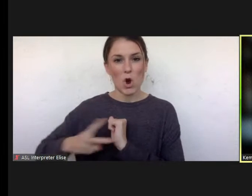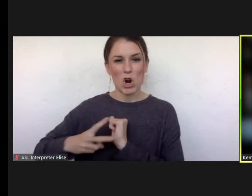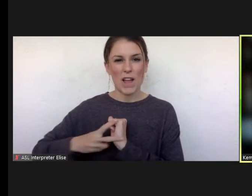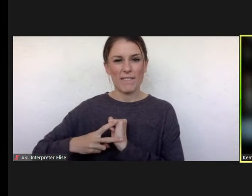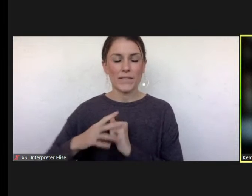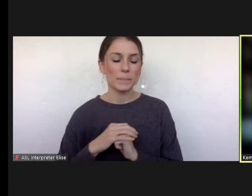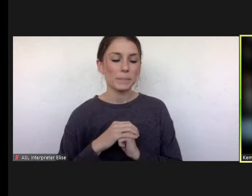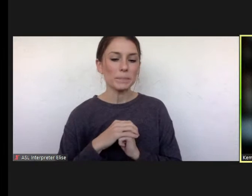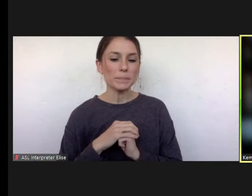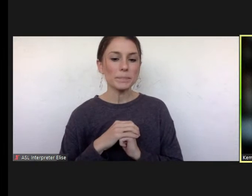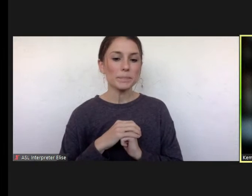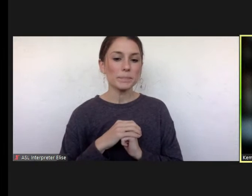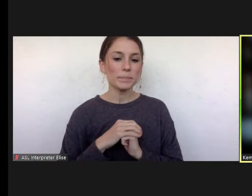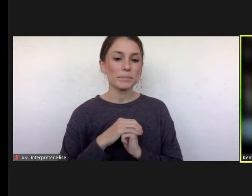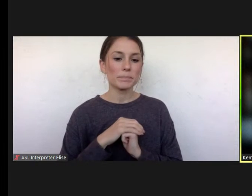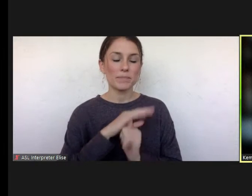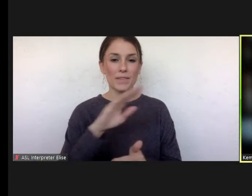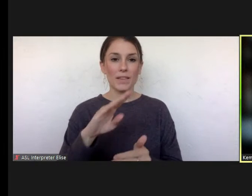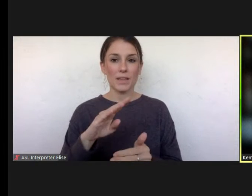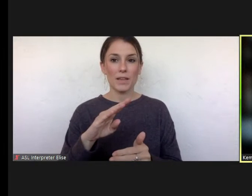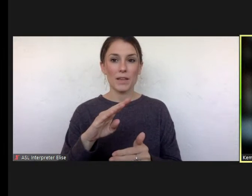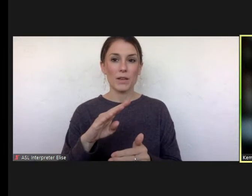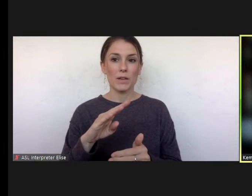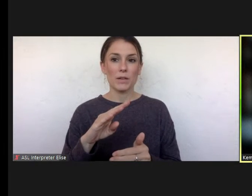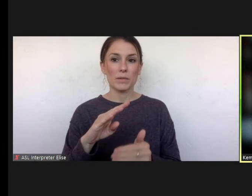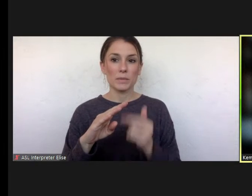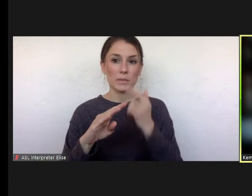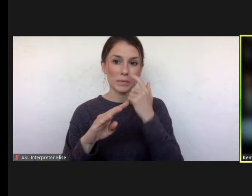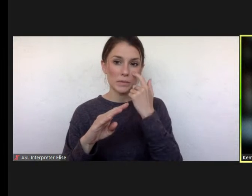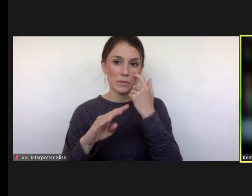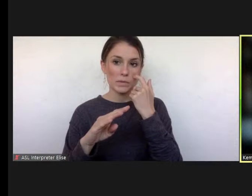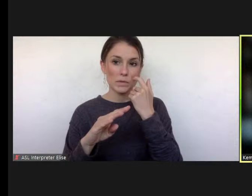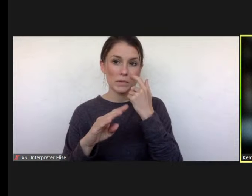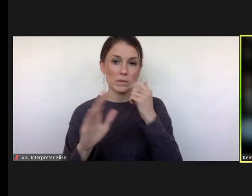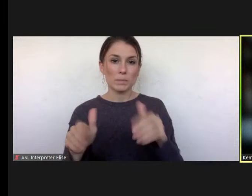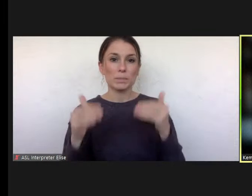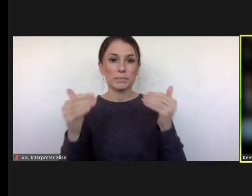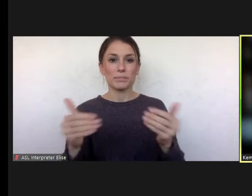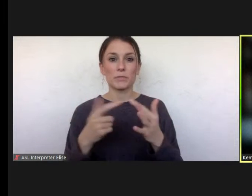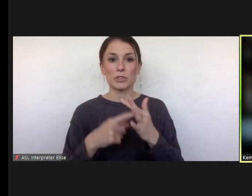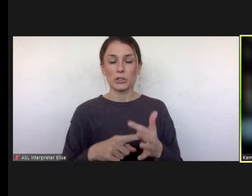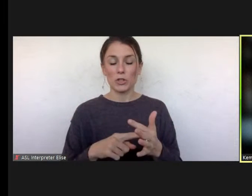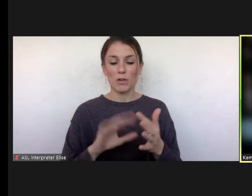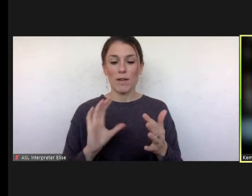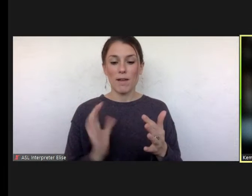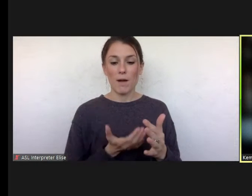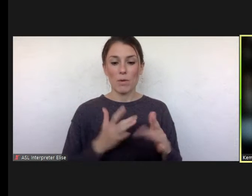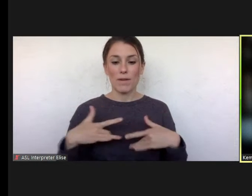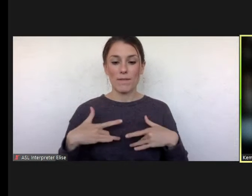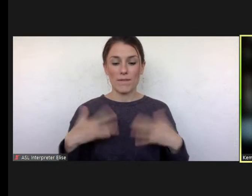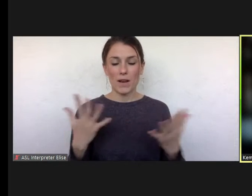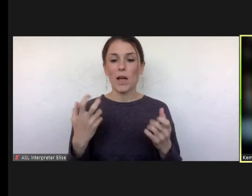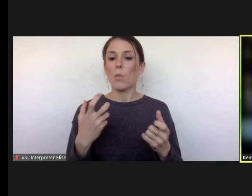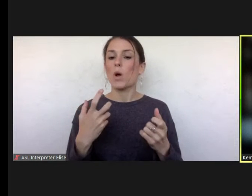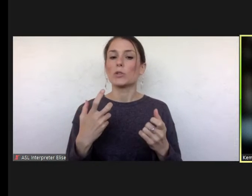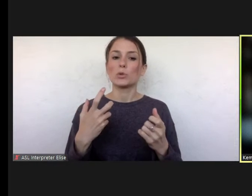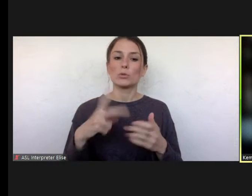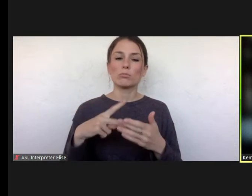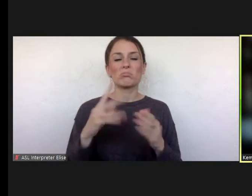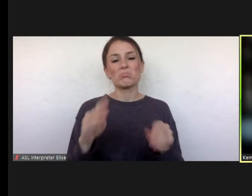To commence the event, I would like to provide some context for the Democracy Machine and Open Eyebeam.